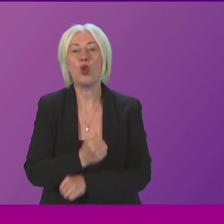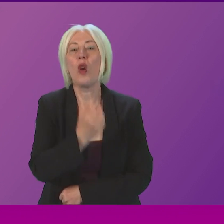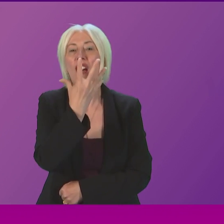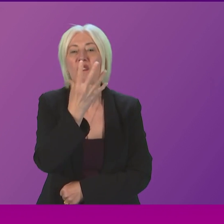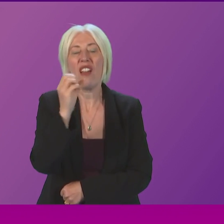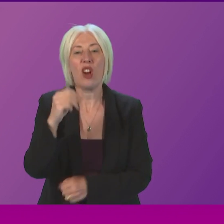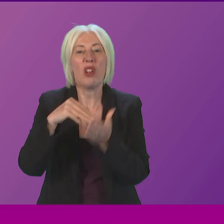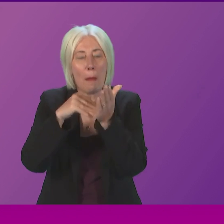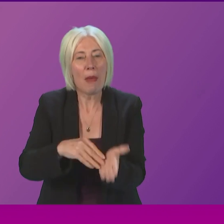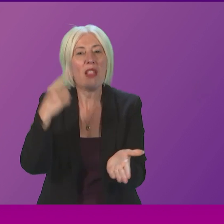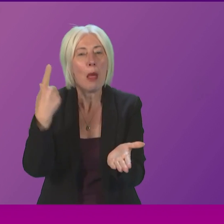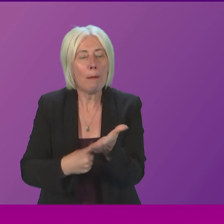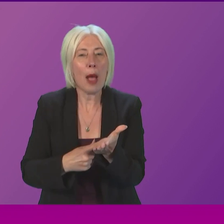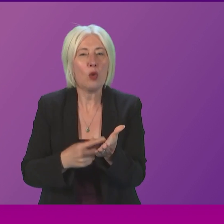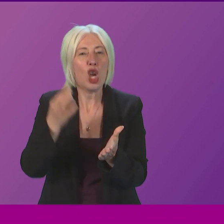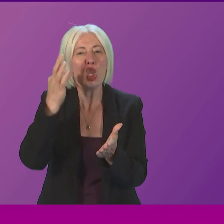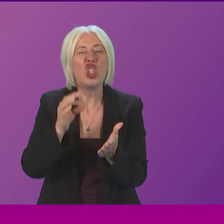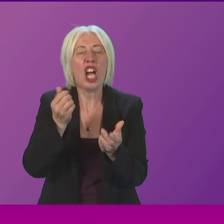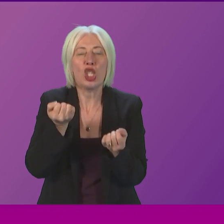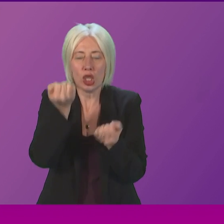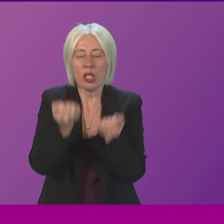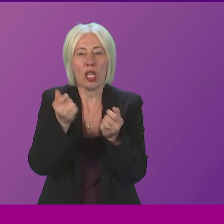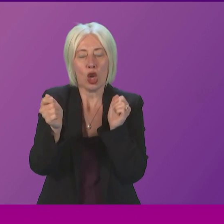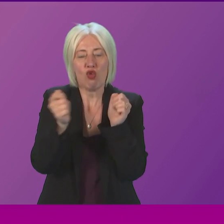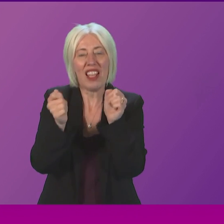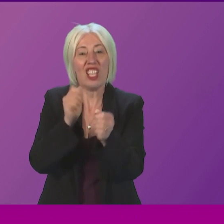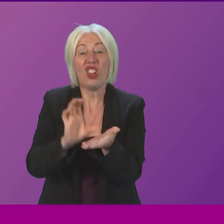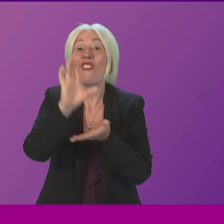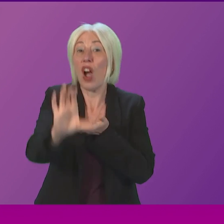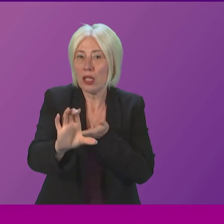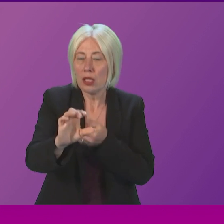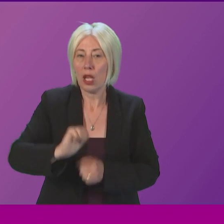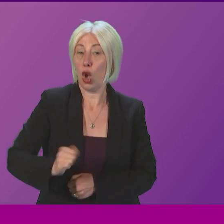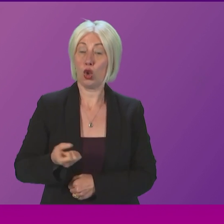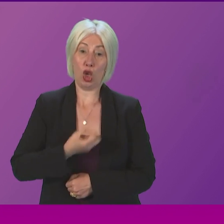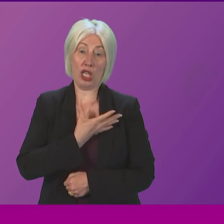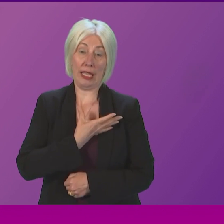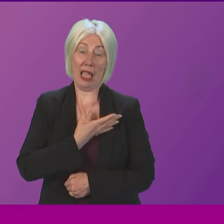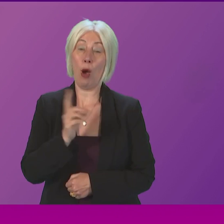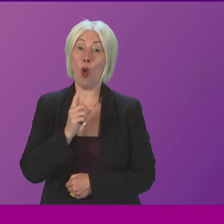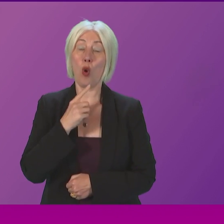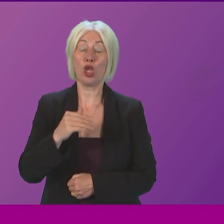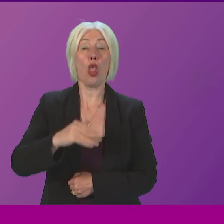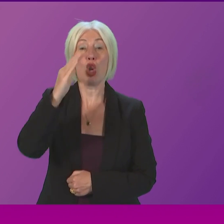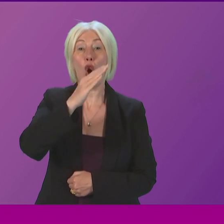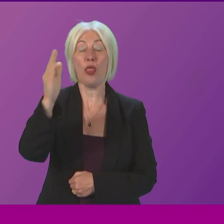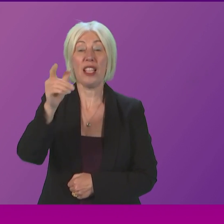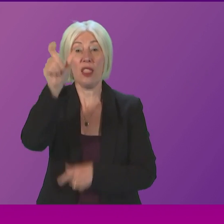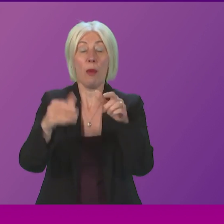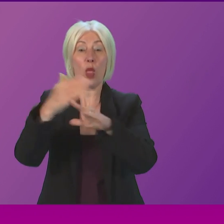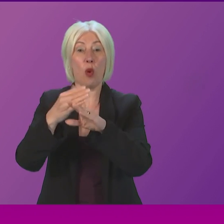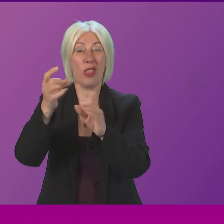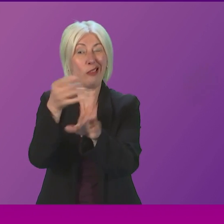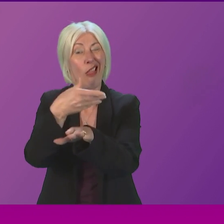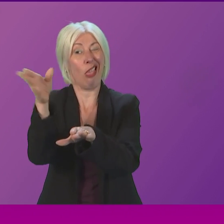£500 million just transition fund. What Scottish Labour will do is put the workers of the North East on the scrap heap,